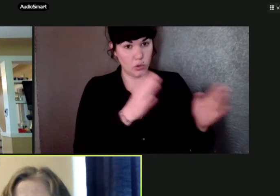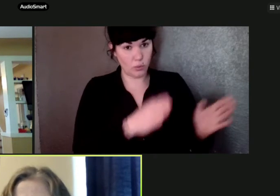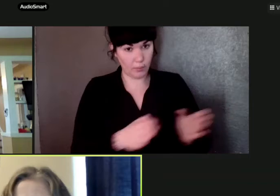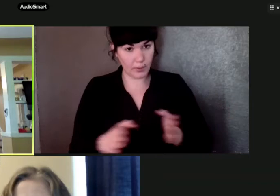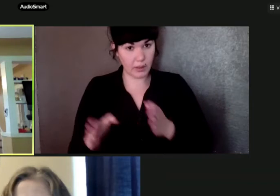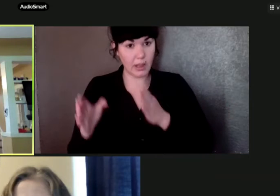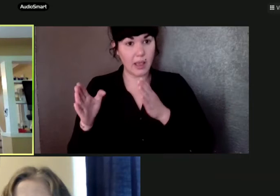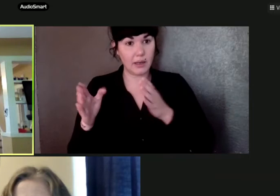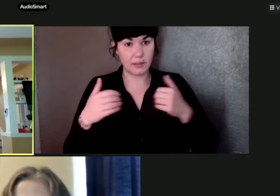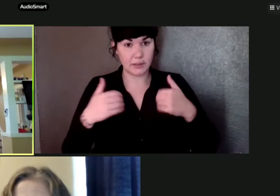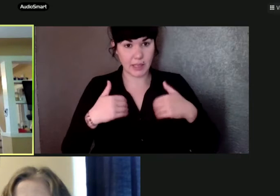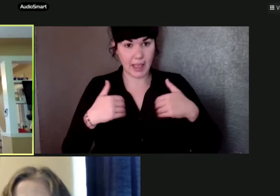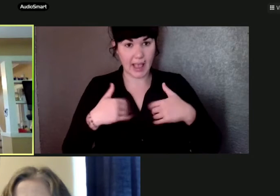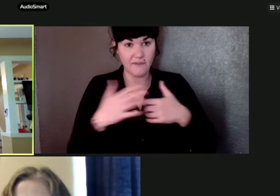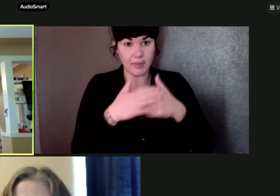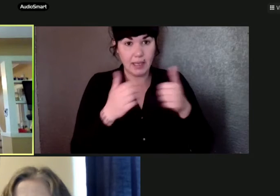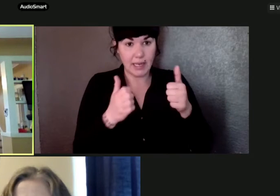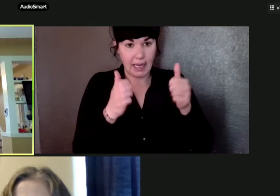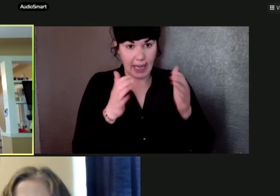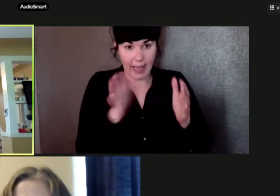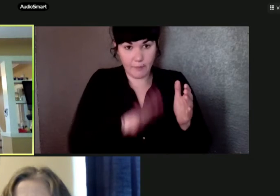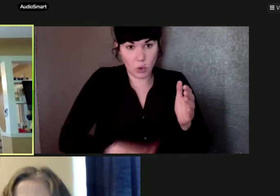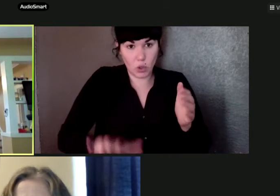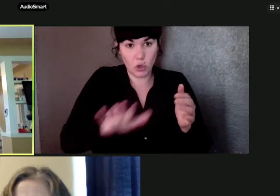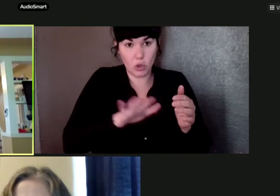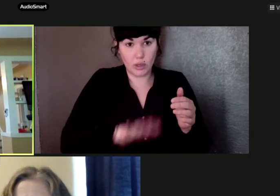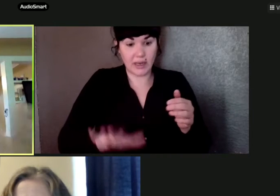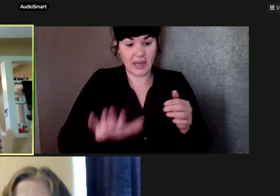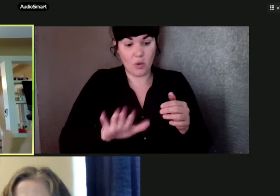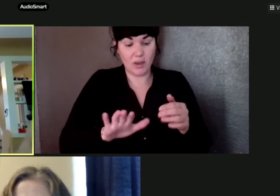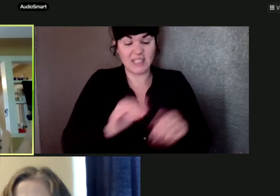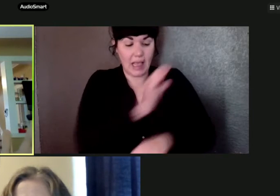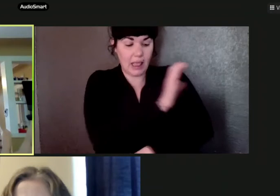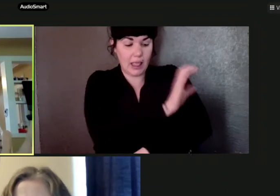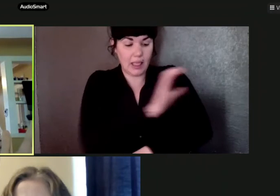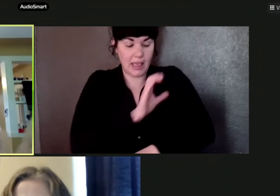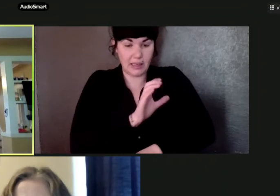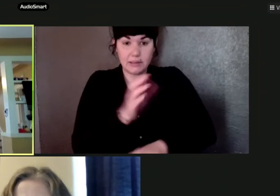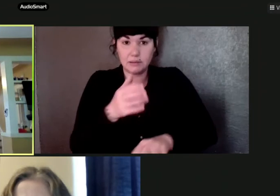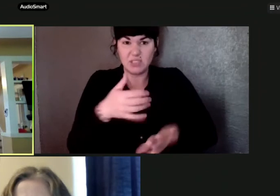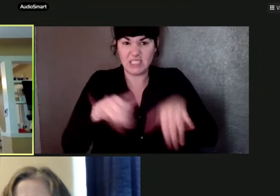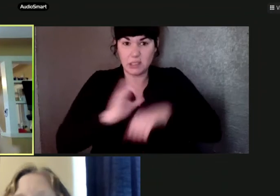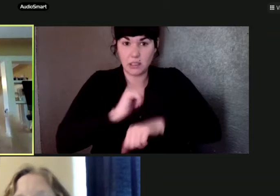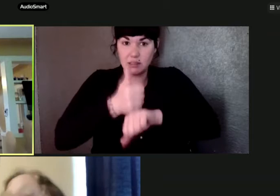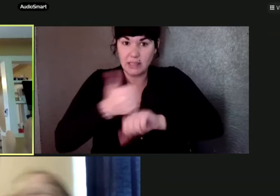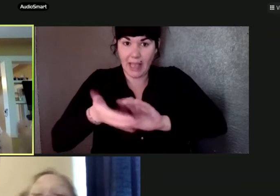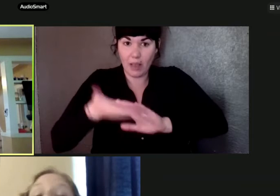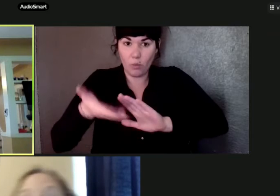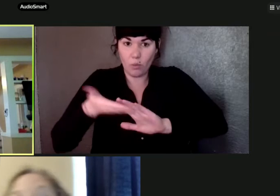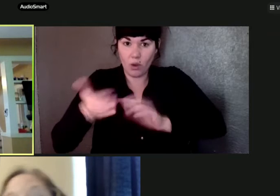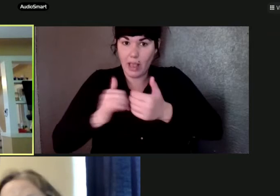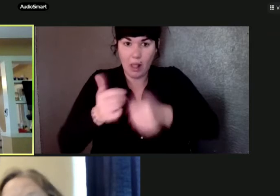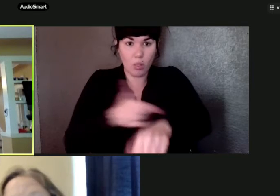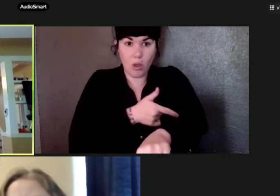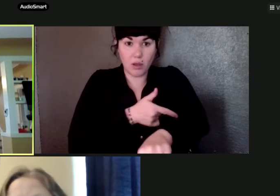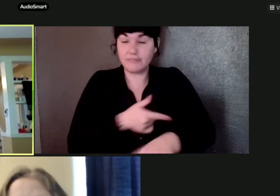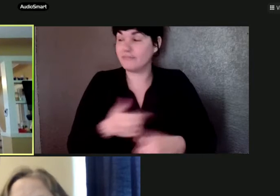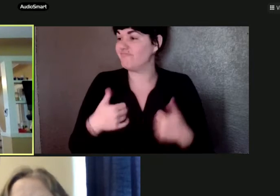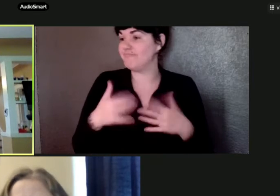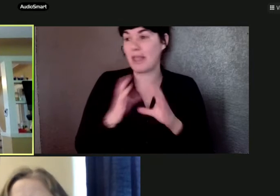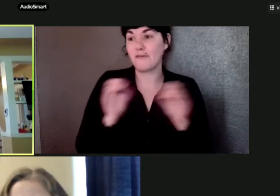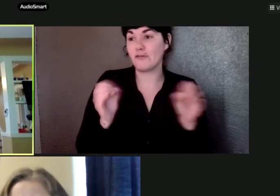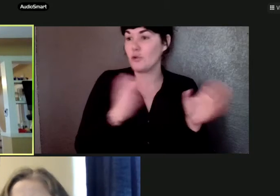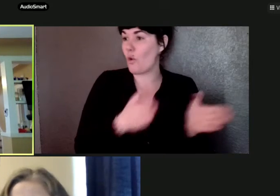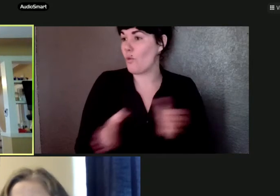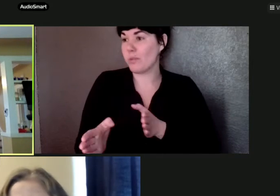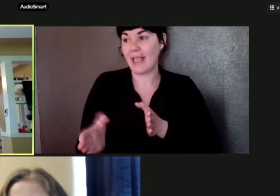There is no plan to shut them down. I think it's even going in the other direction where we continue to expand. We have two